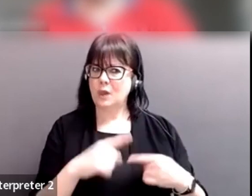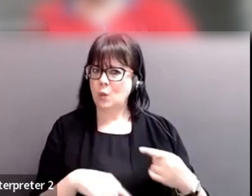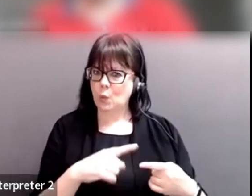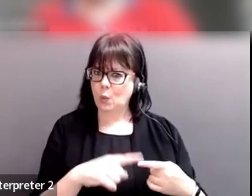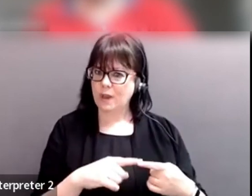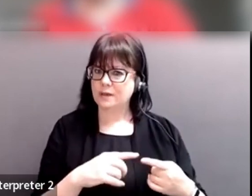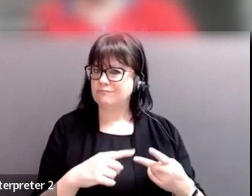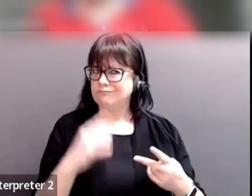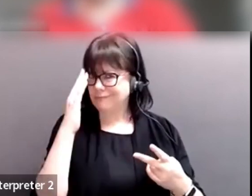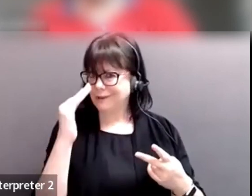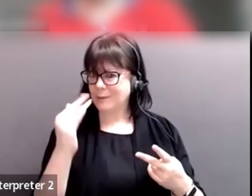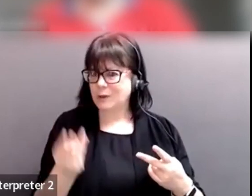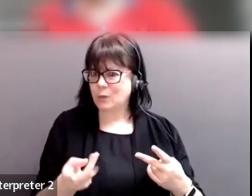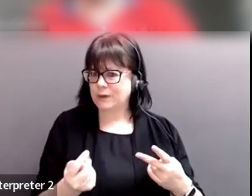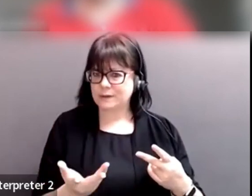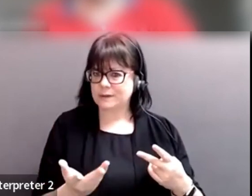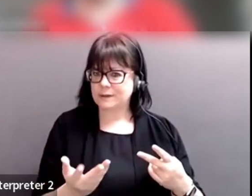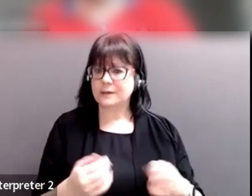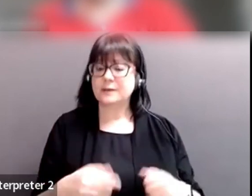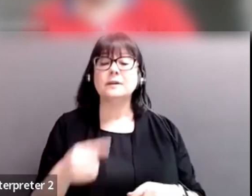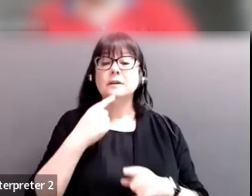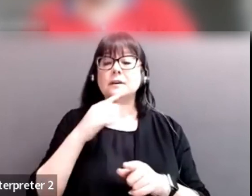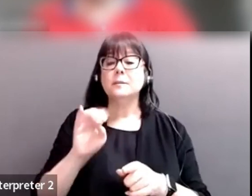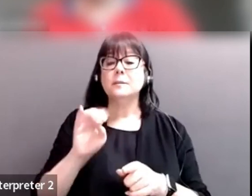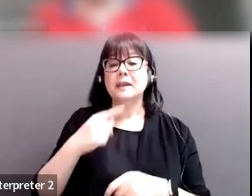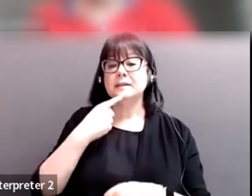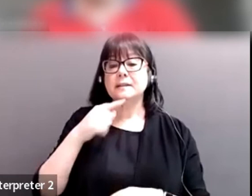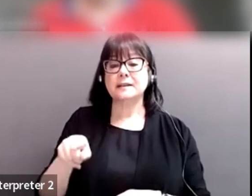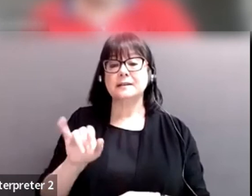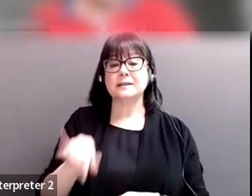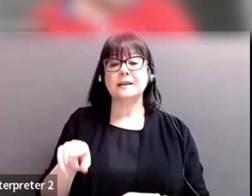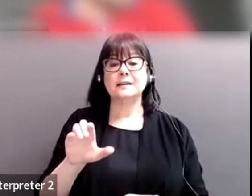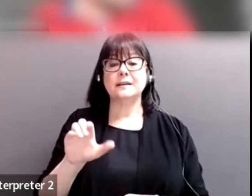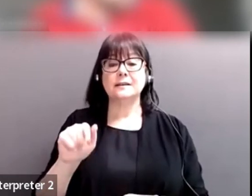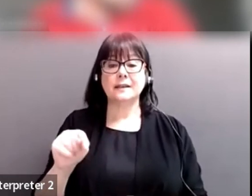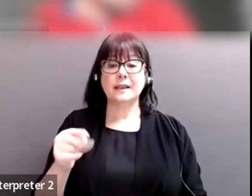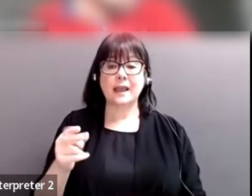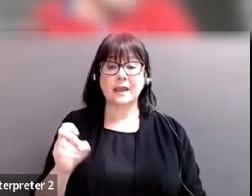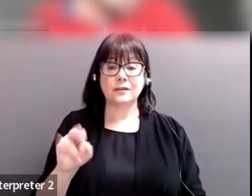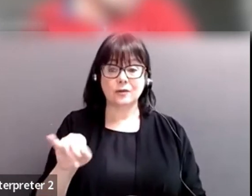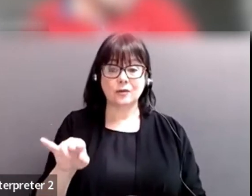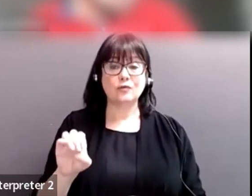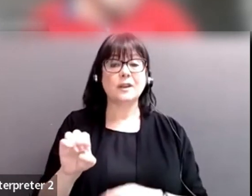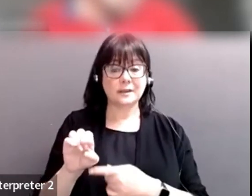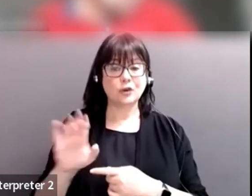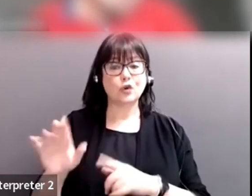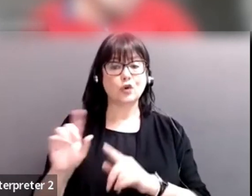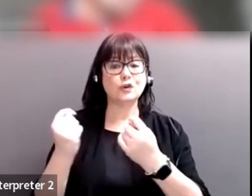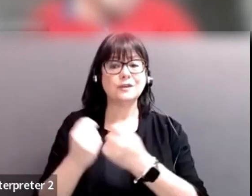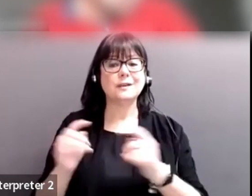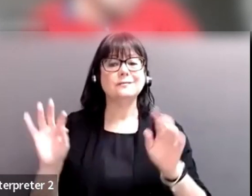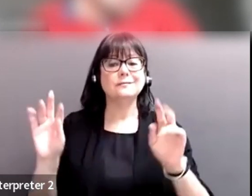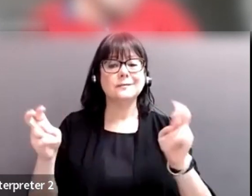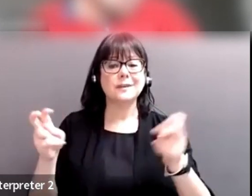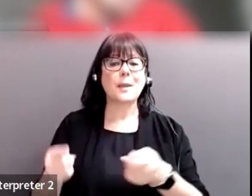Yeah, so I mean, Katherine and her team definitely oversee the managed solution process, but I'll just hop in since